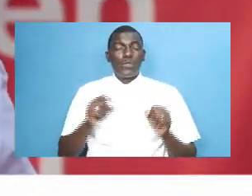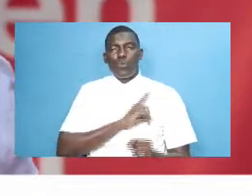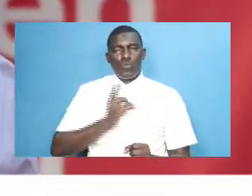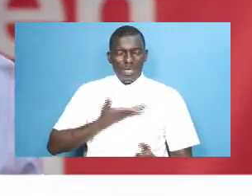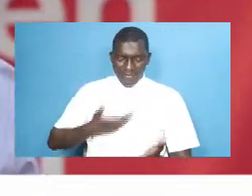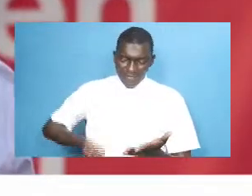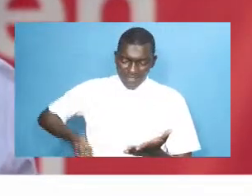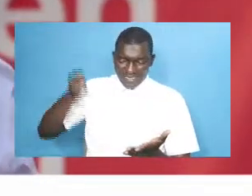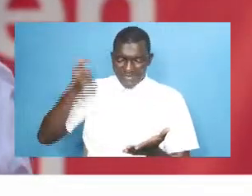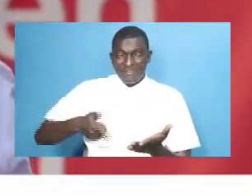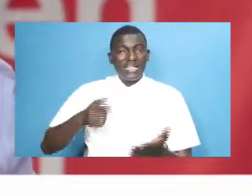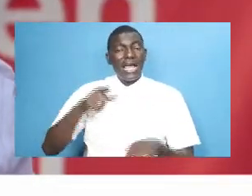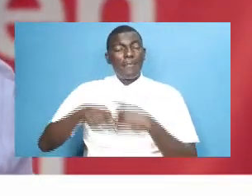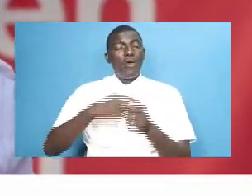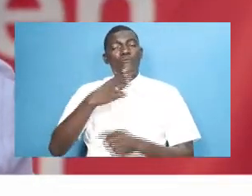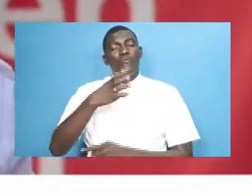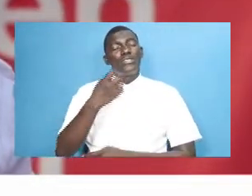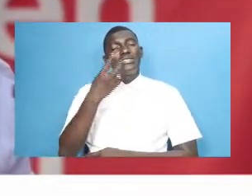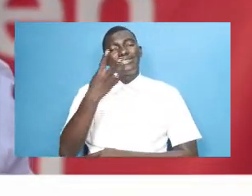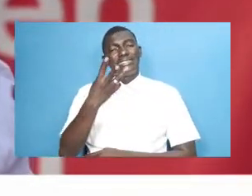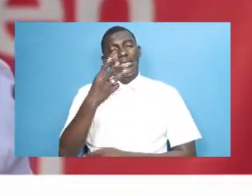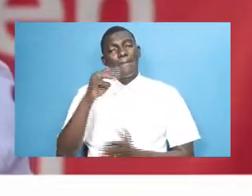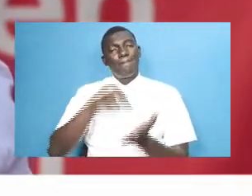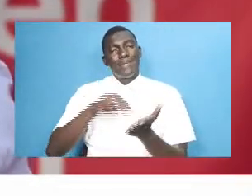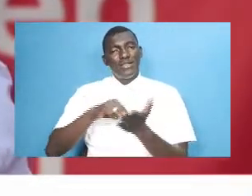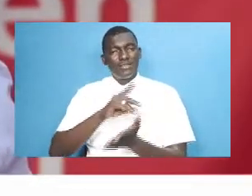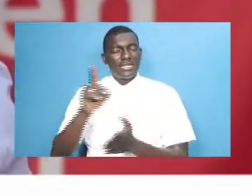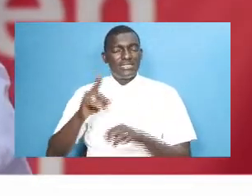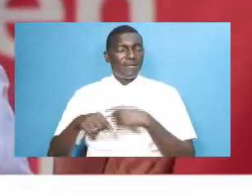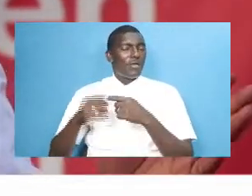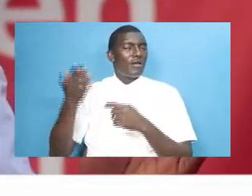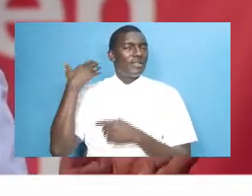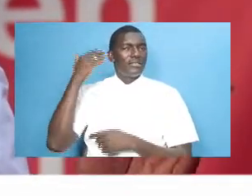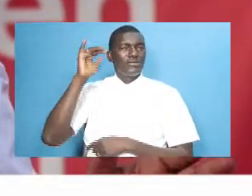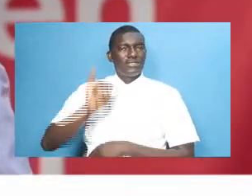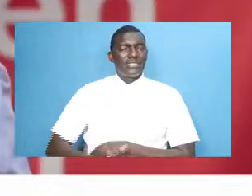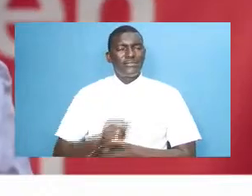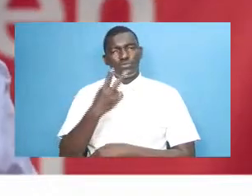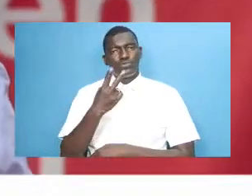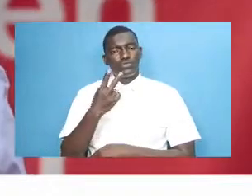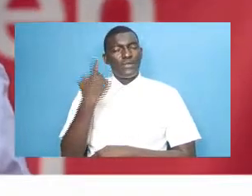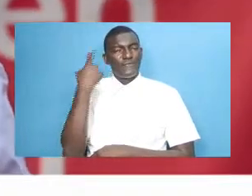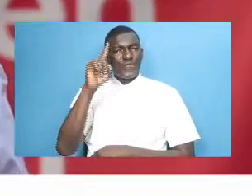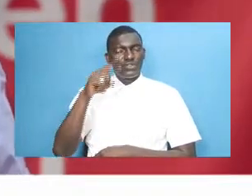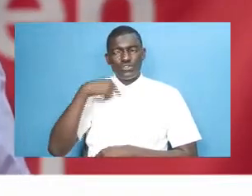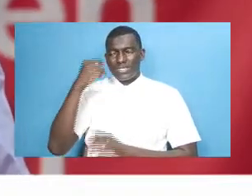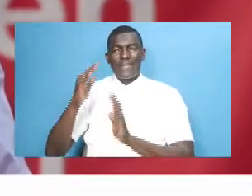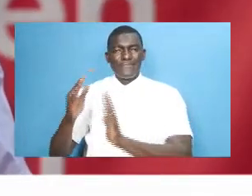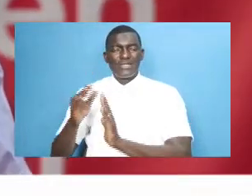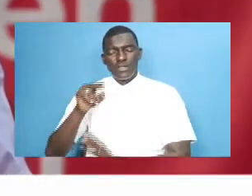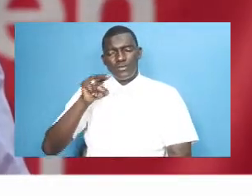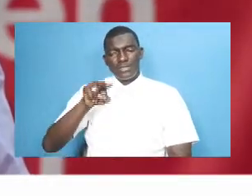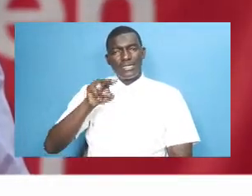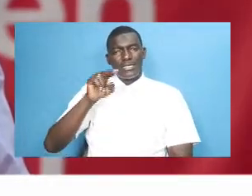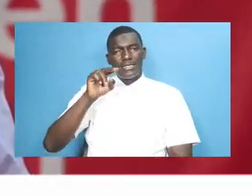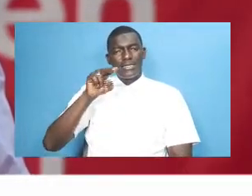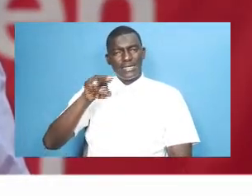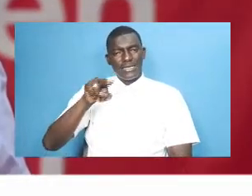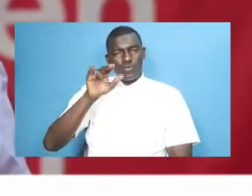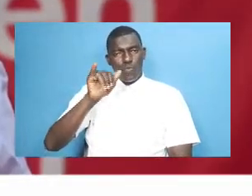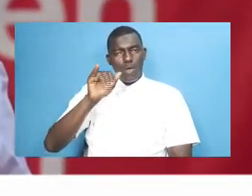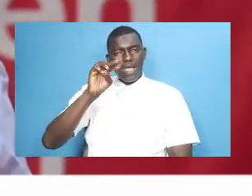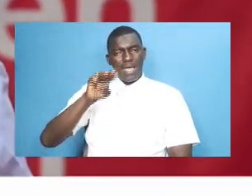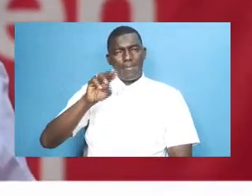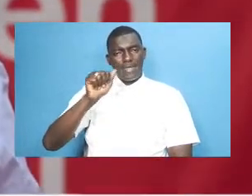about $43 million over the last 2 years in the first phase of Nyamanar. This